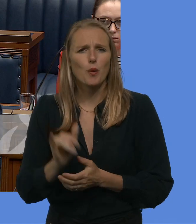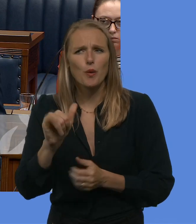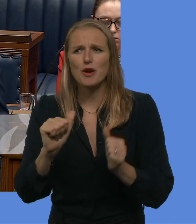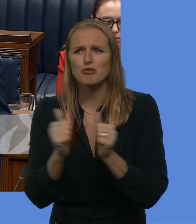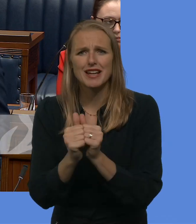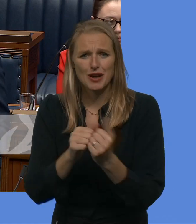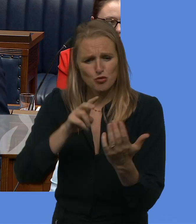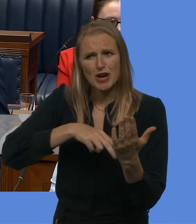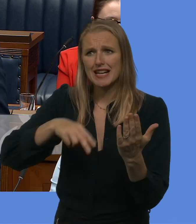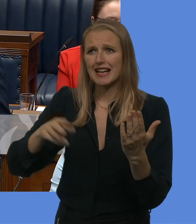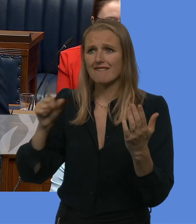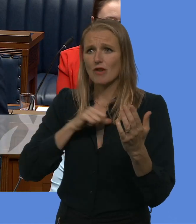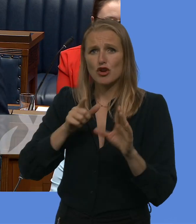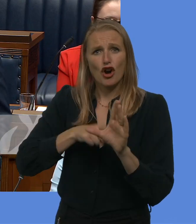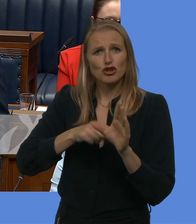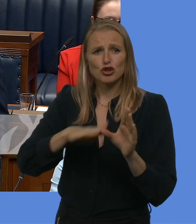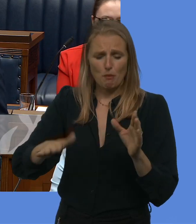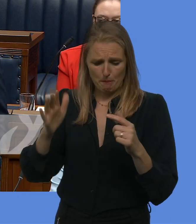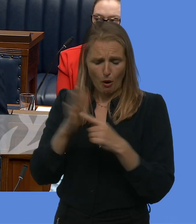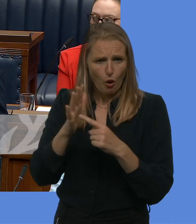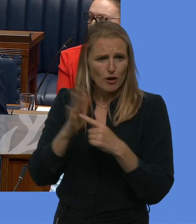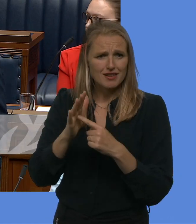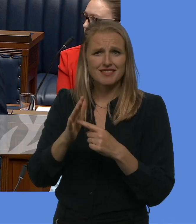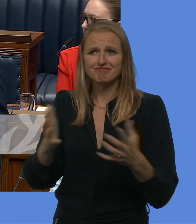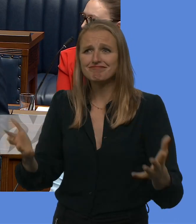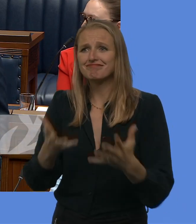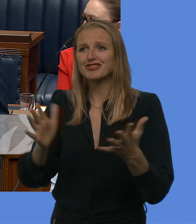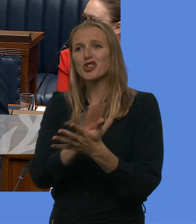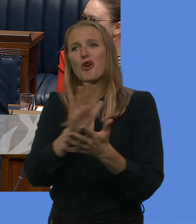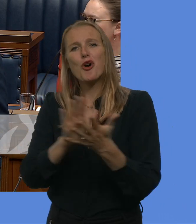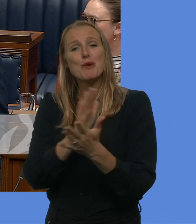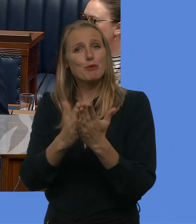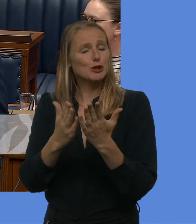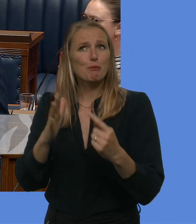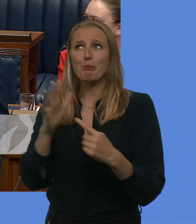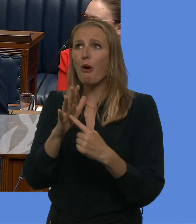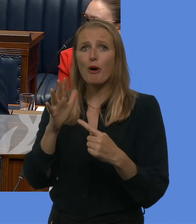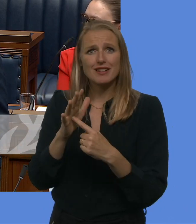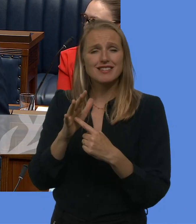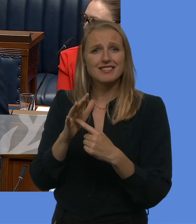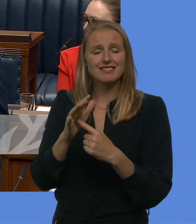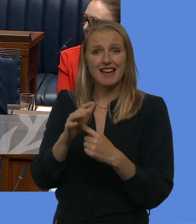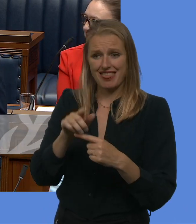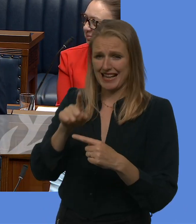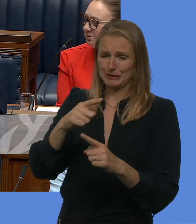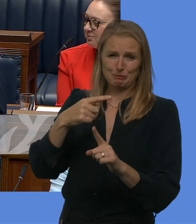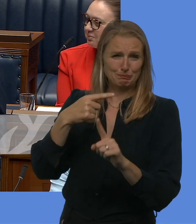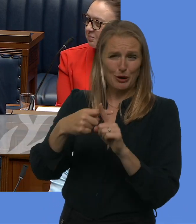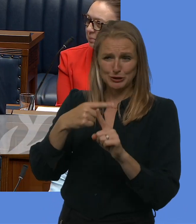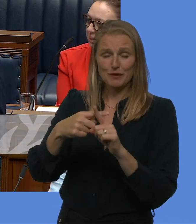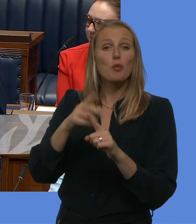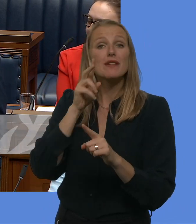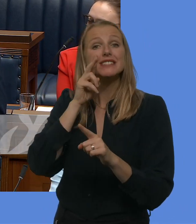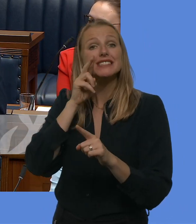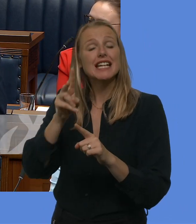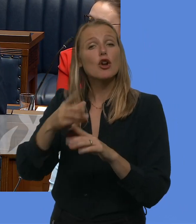the importance of reading to young children, encouraging their enjoyment of books, which has a positive impact, we know from the evidence around